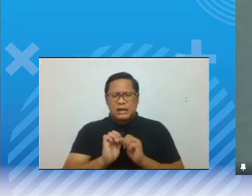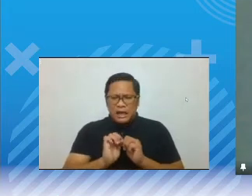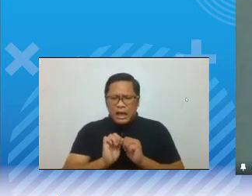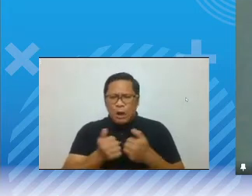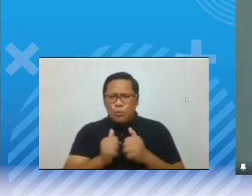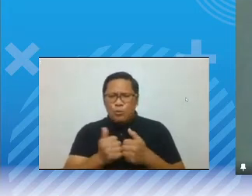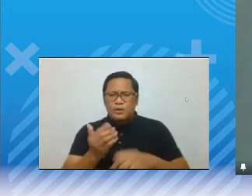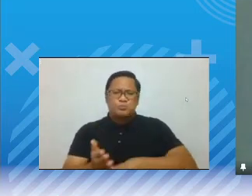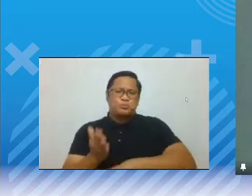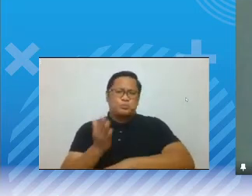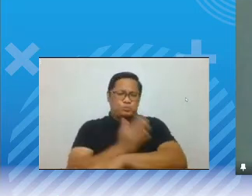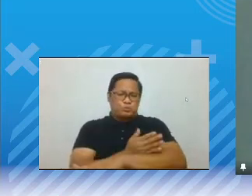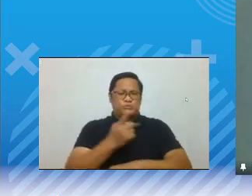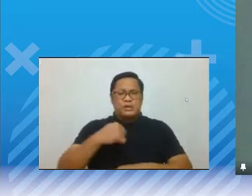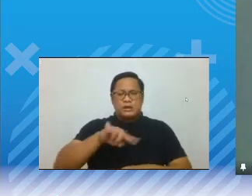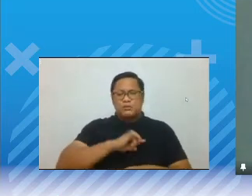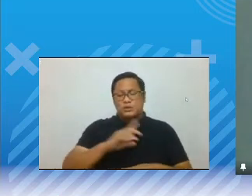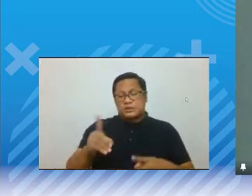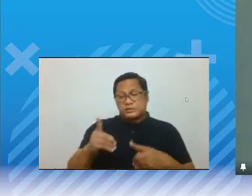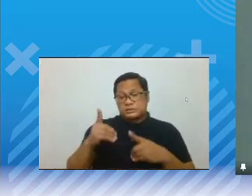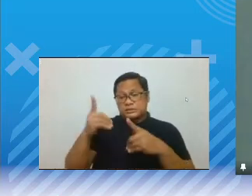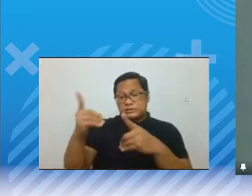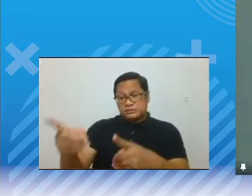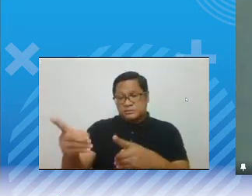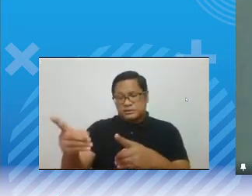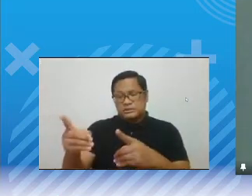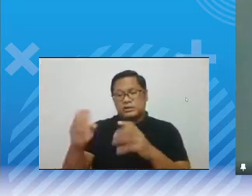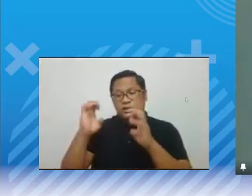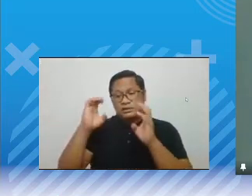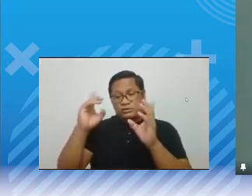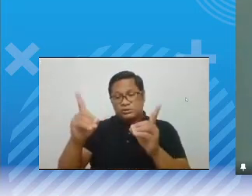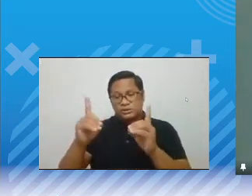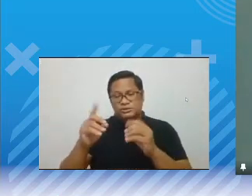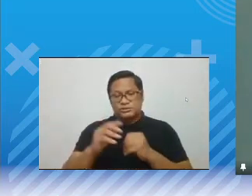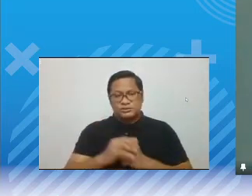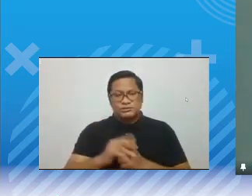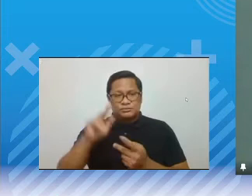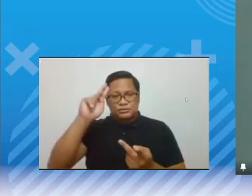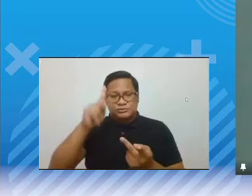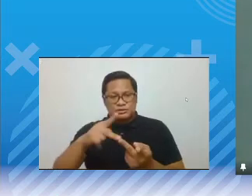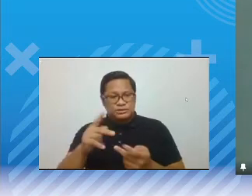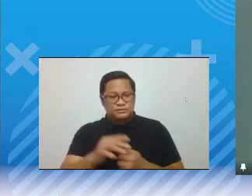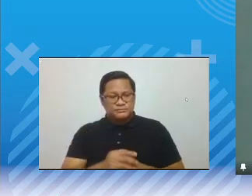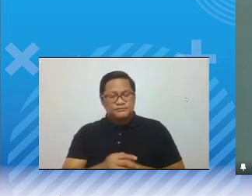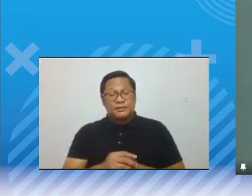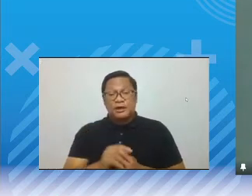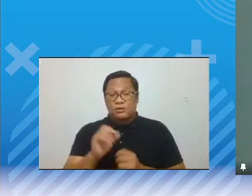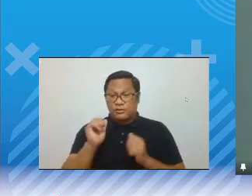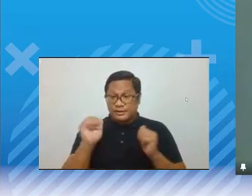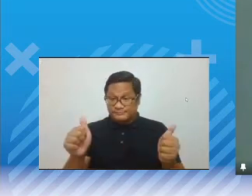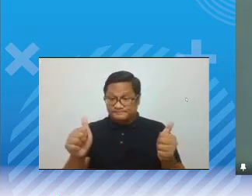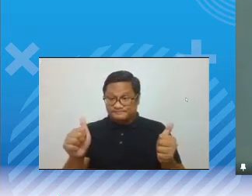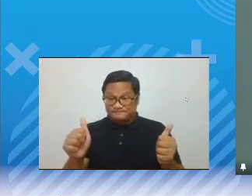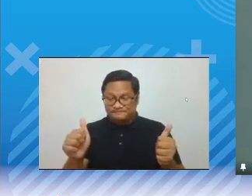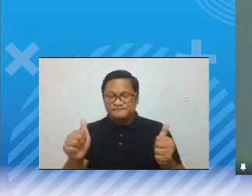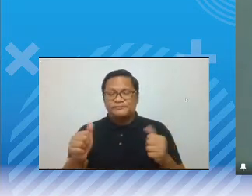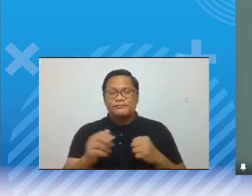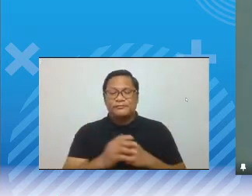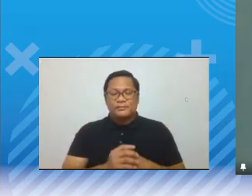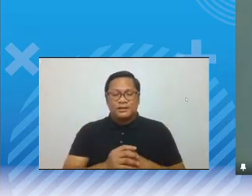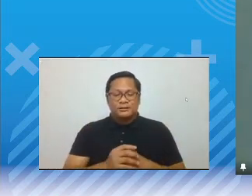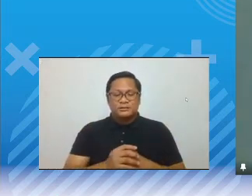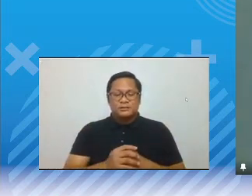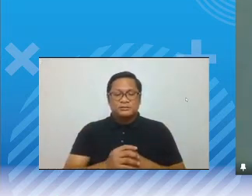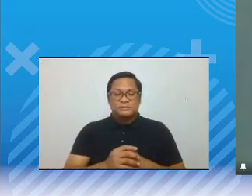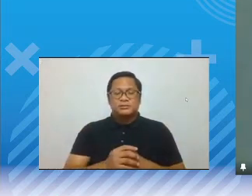ang ating delivery of education system. Ayan po. For our